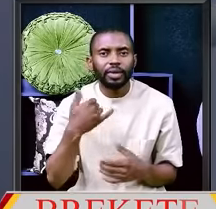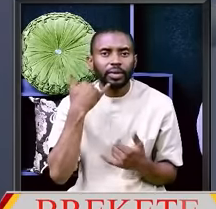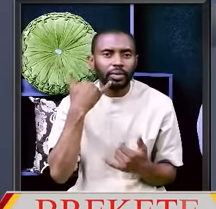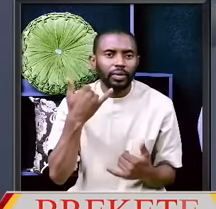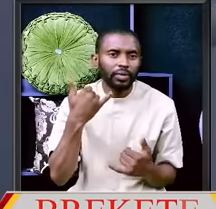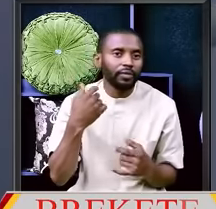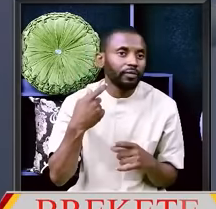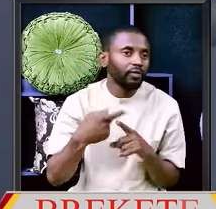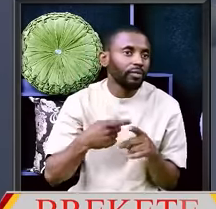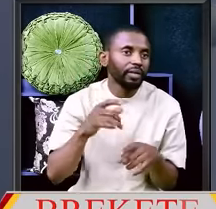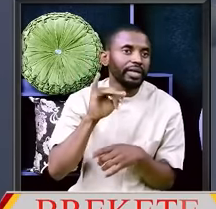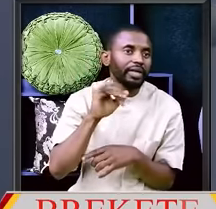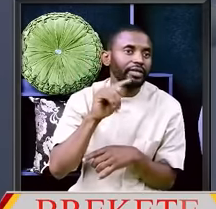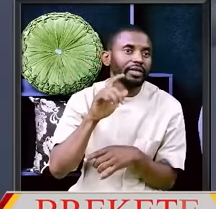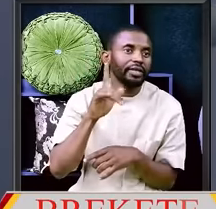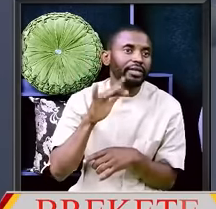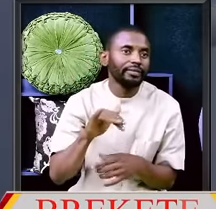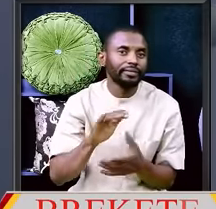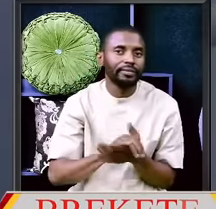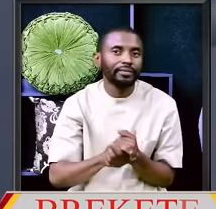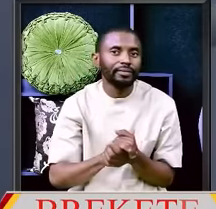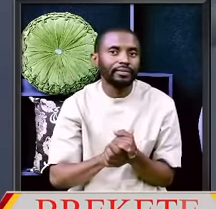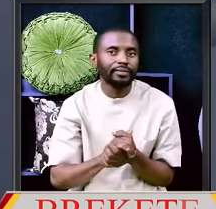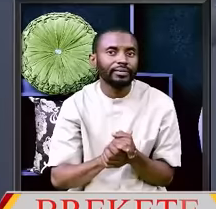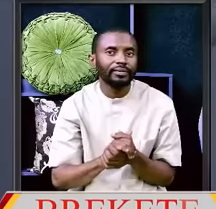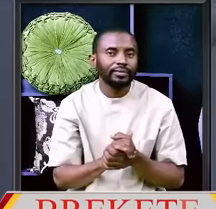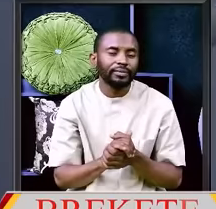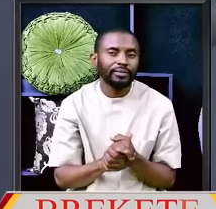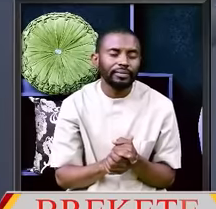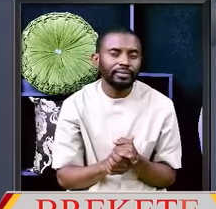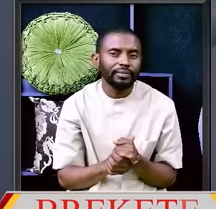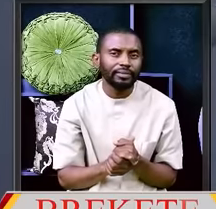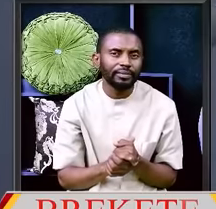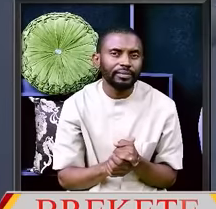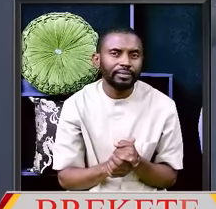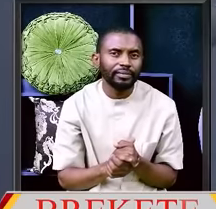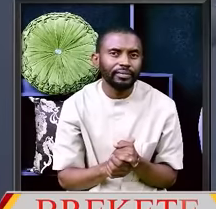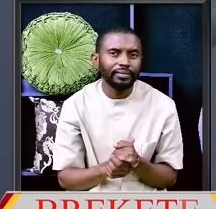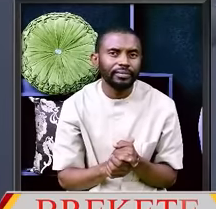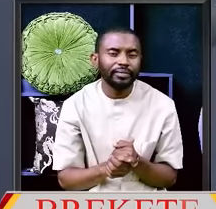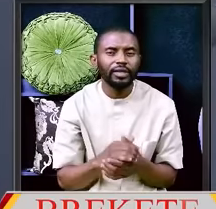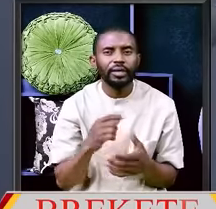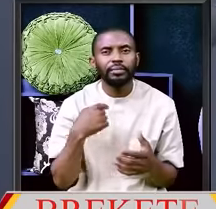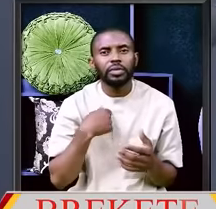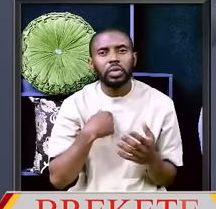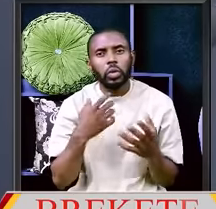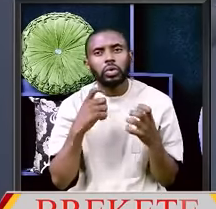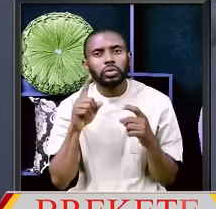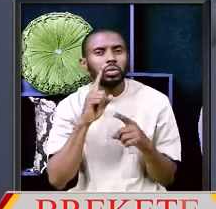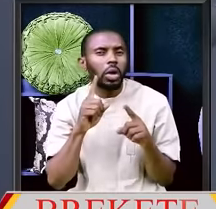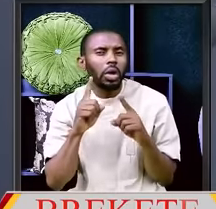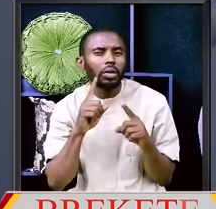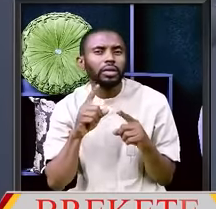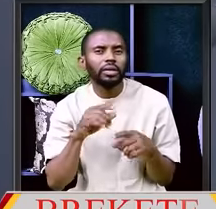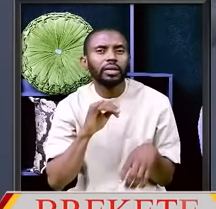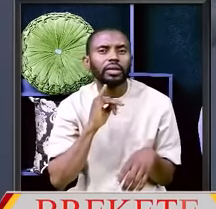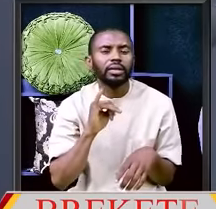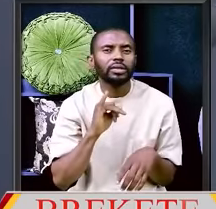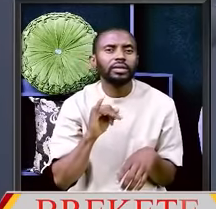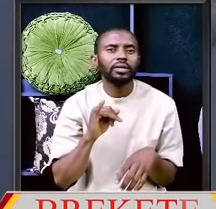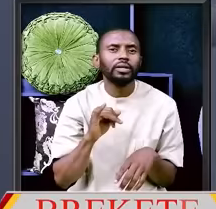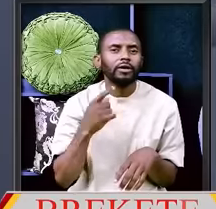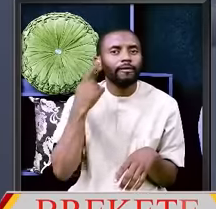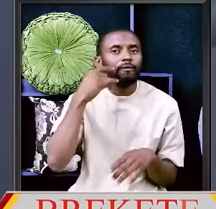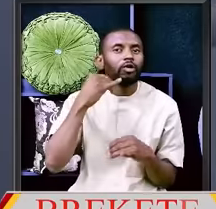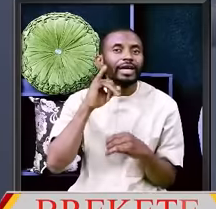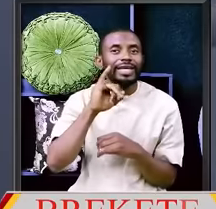from Italy. Okay, waiting be your contributor. Your name? Waiting, I want to say for